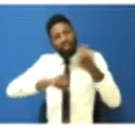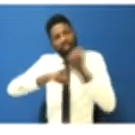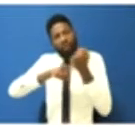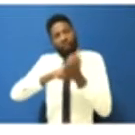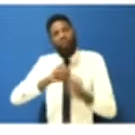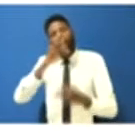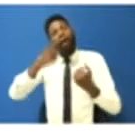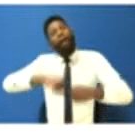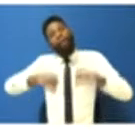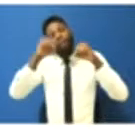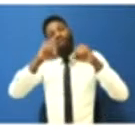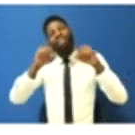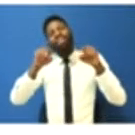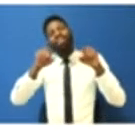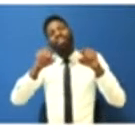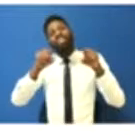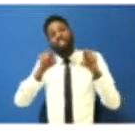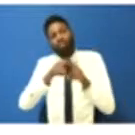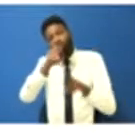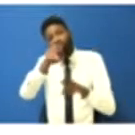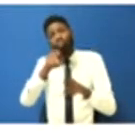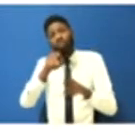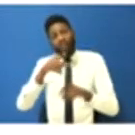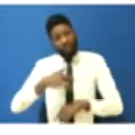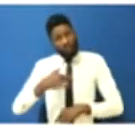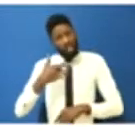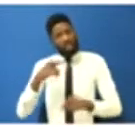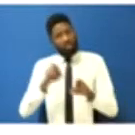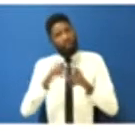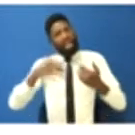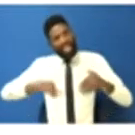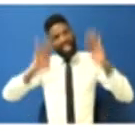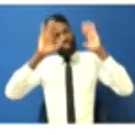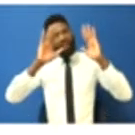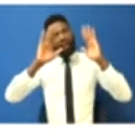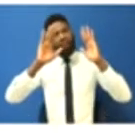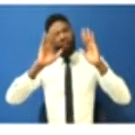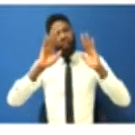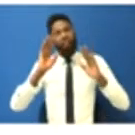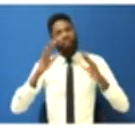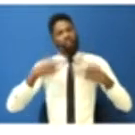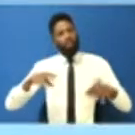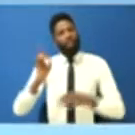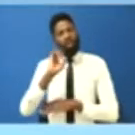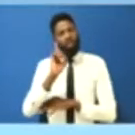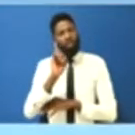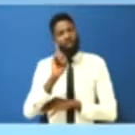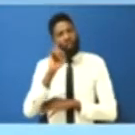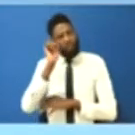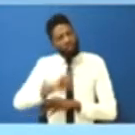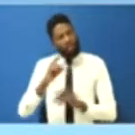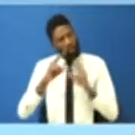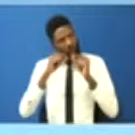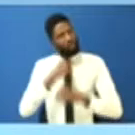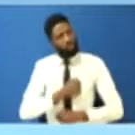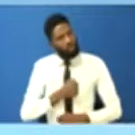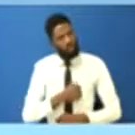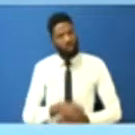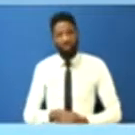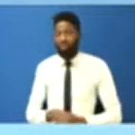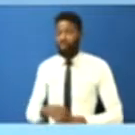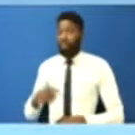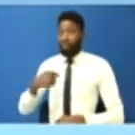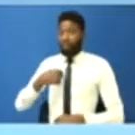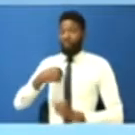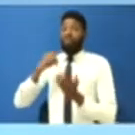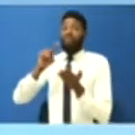there as a deputy you didn't quit on them do you owe them an apology i failed to earn